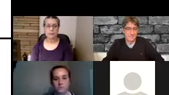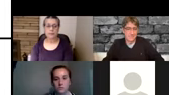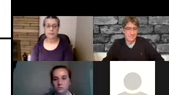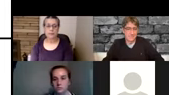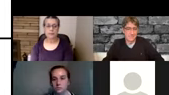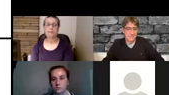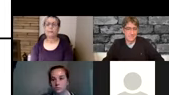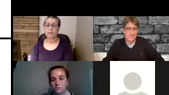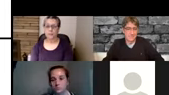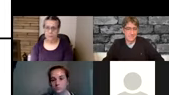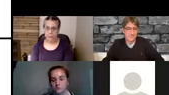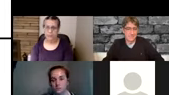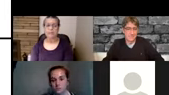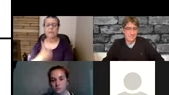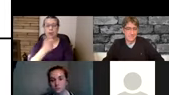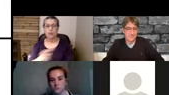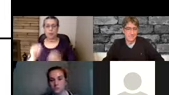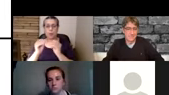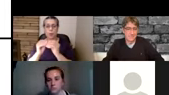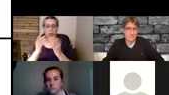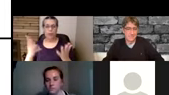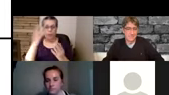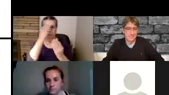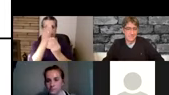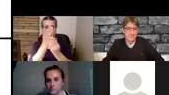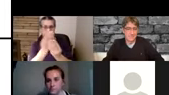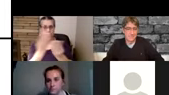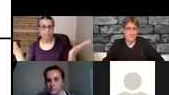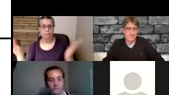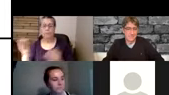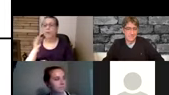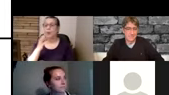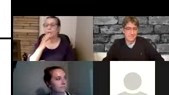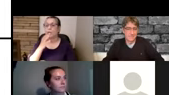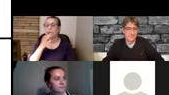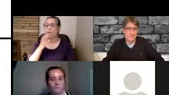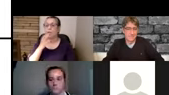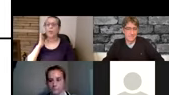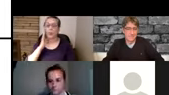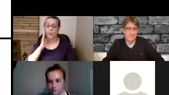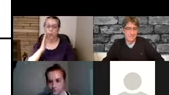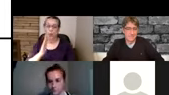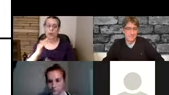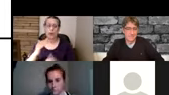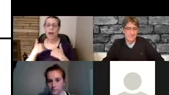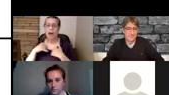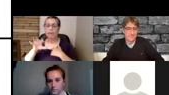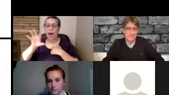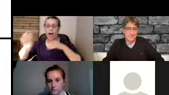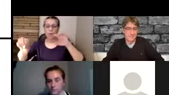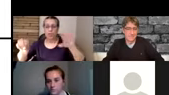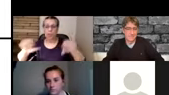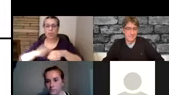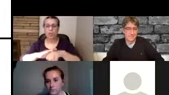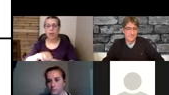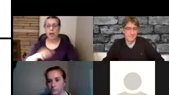So just a couple things to let people know. Coming up in the future, we are going to be doing outreach on some other topics